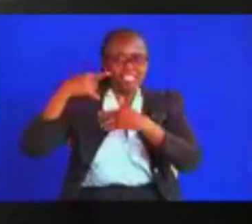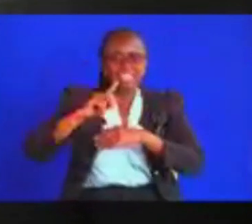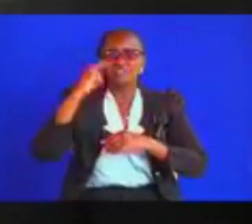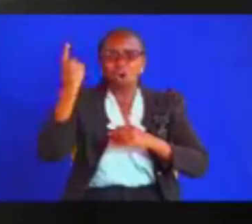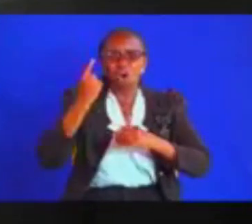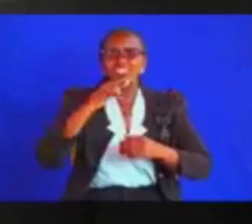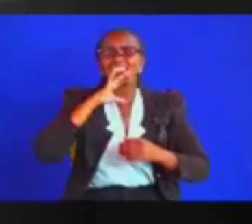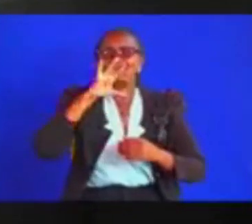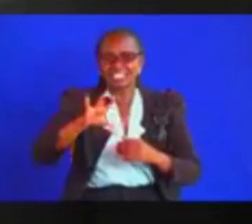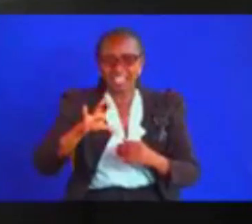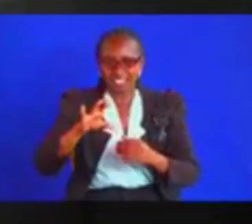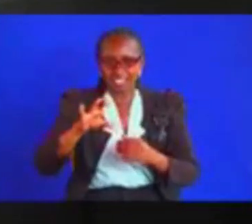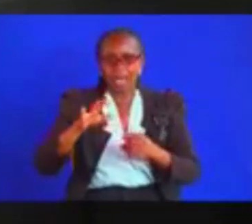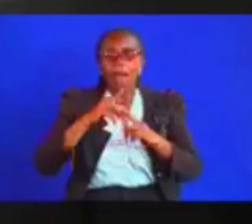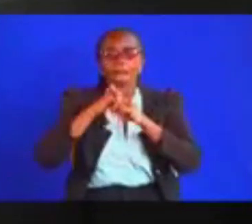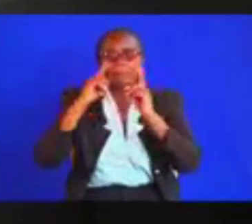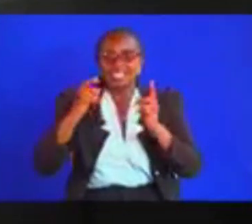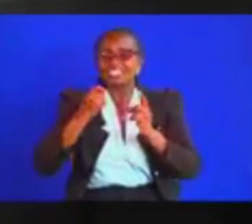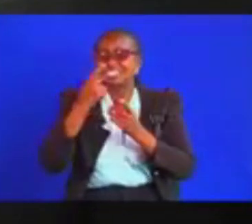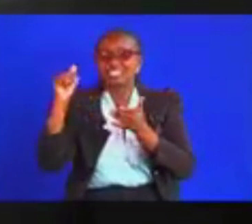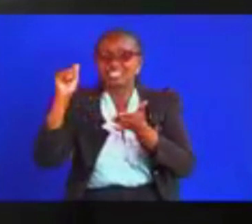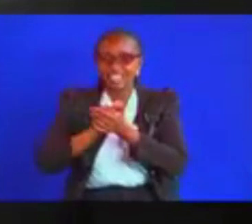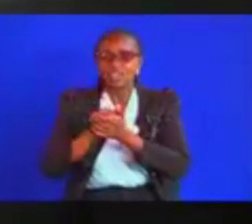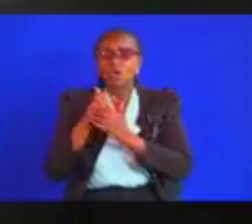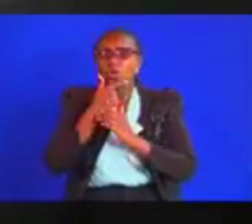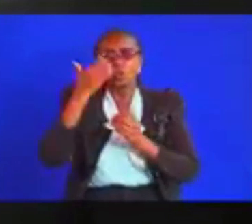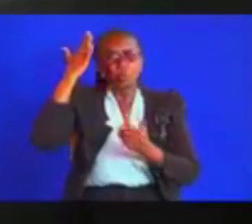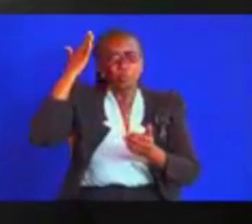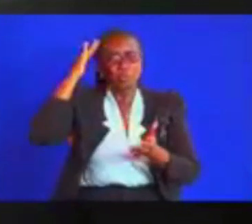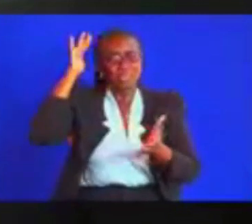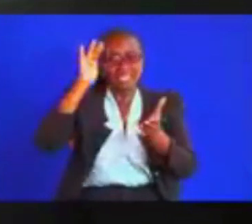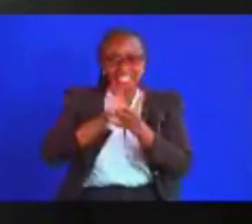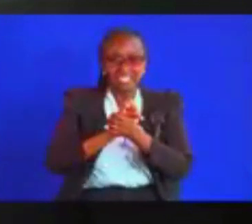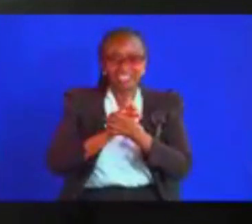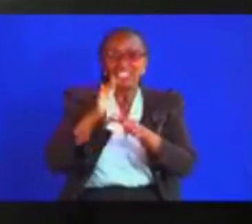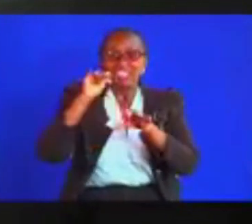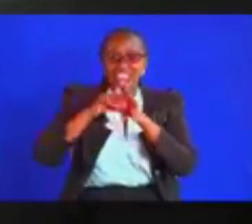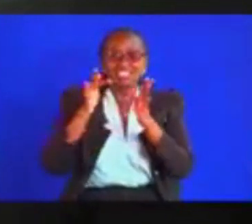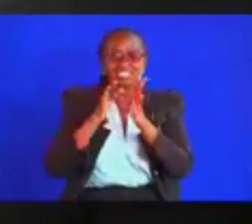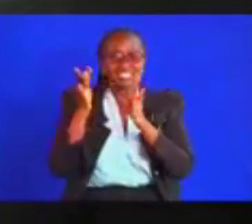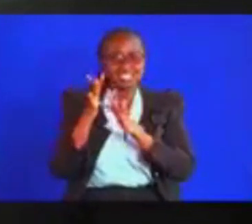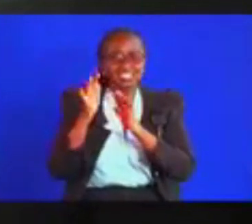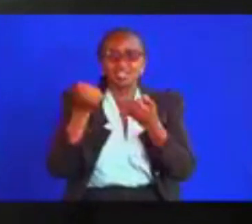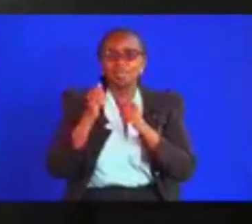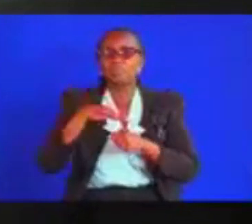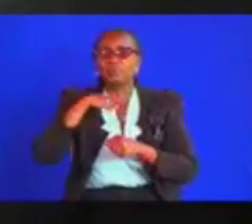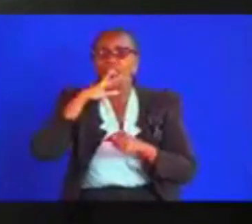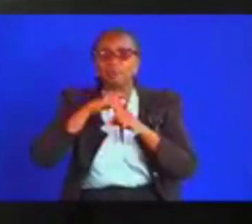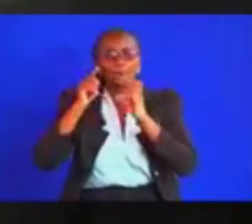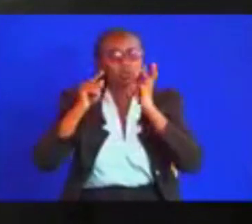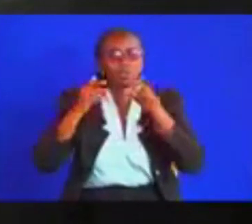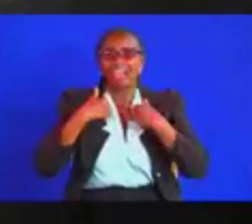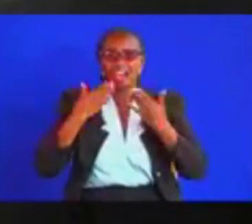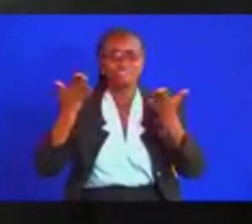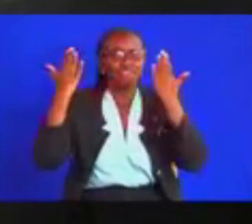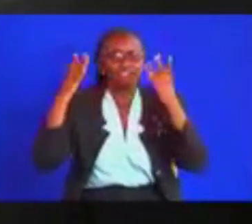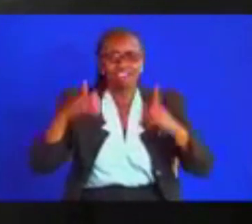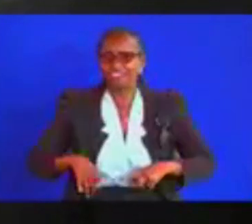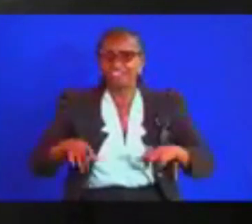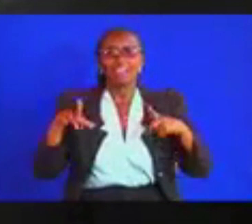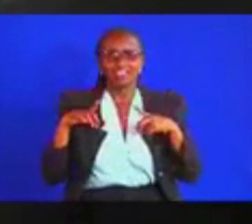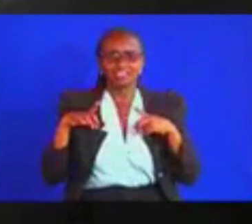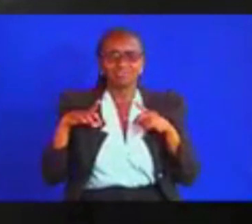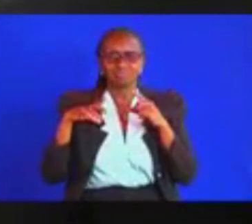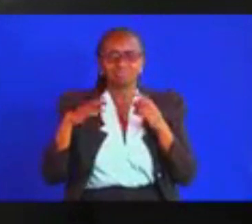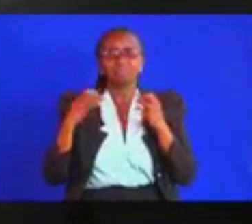only begotten son. He says that whosoever believeth on him should not perish, but have life everlasting. Am I right